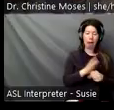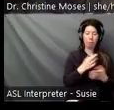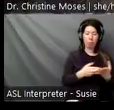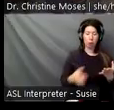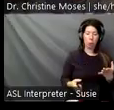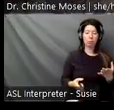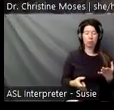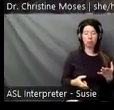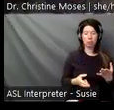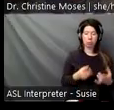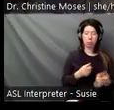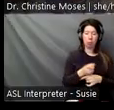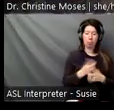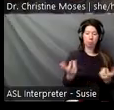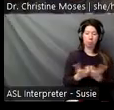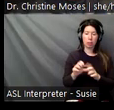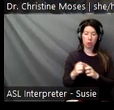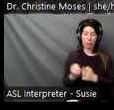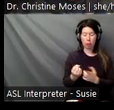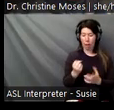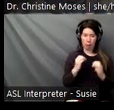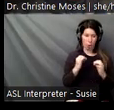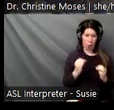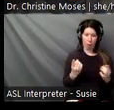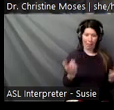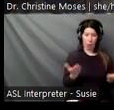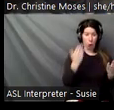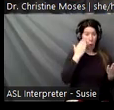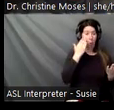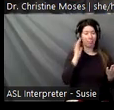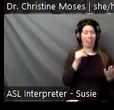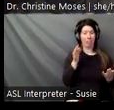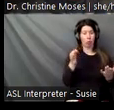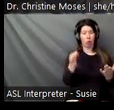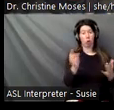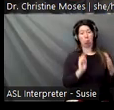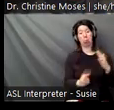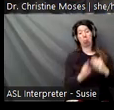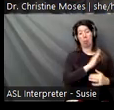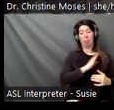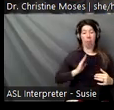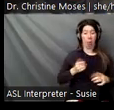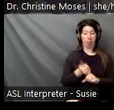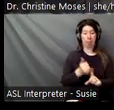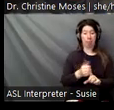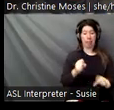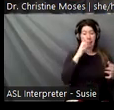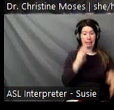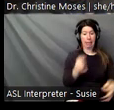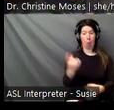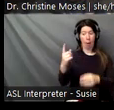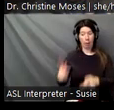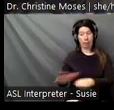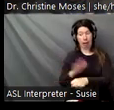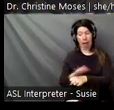and presumably none of us know yet. I think that's for the future board to determine whether it's going to be like one person, whether it's